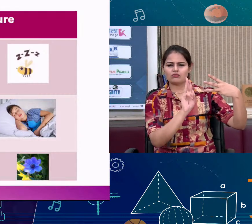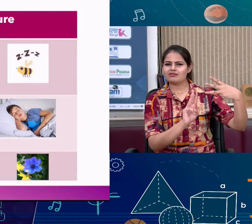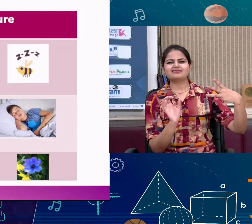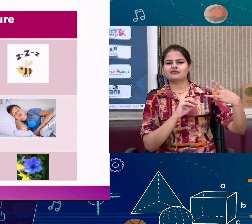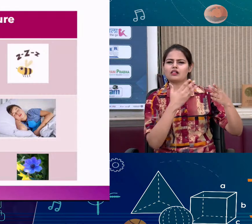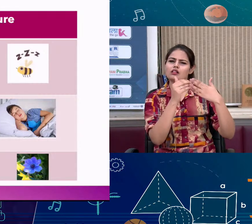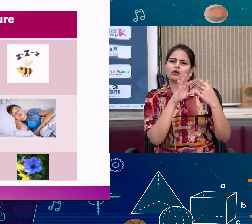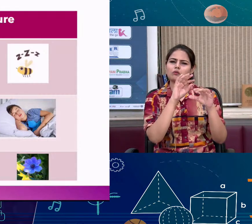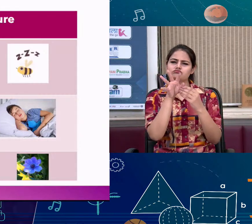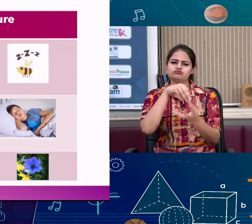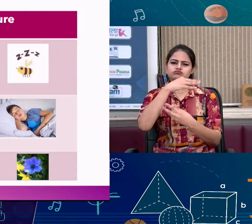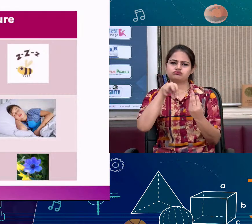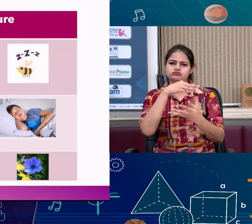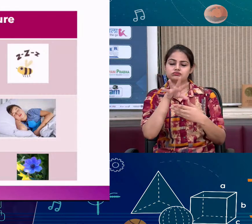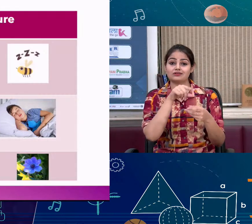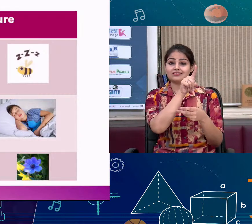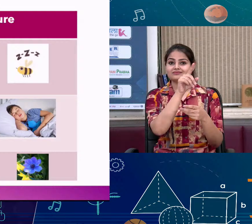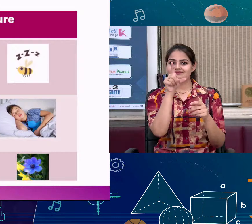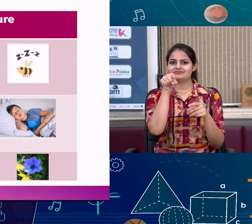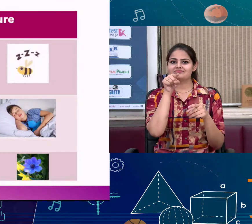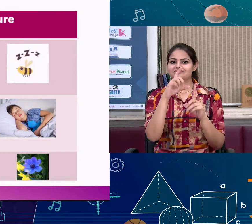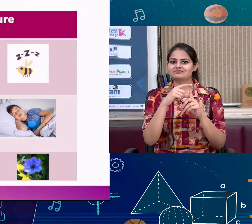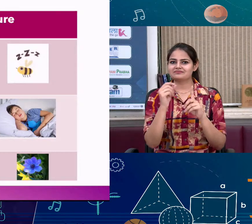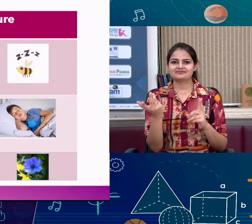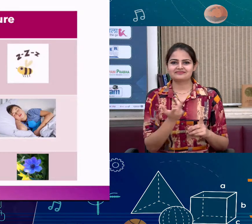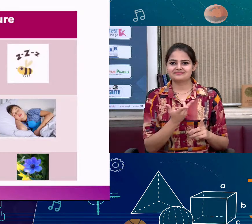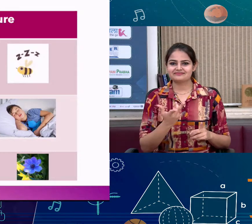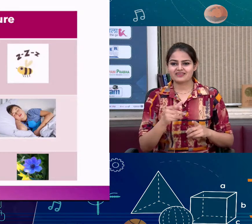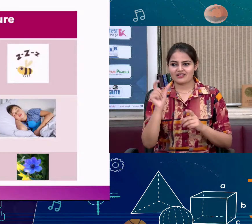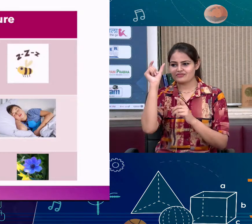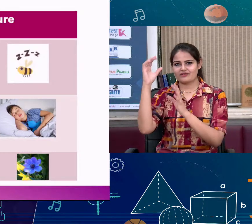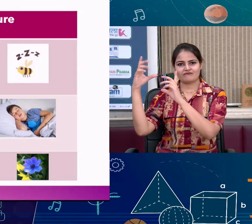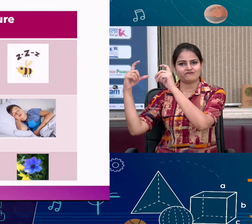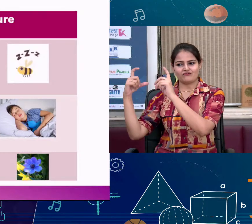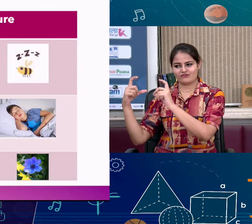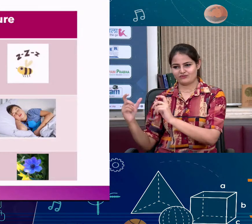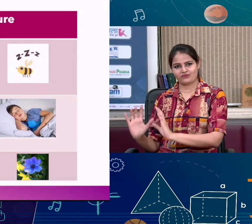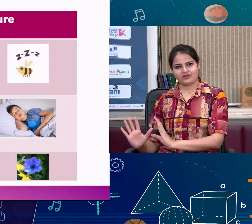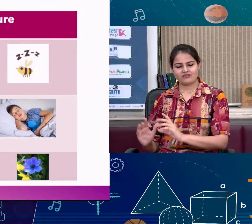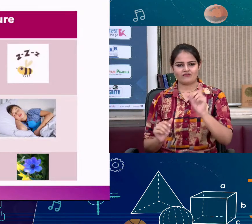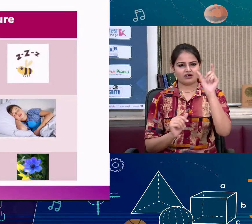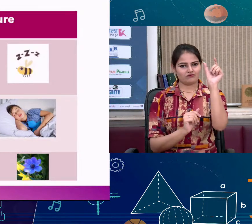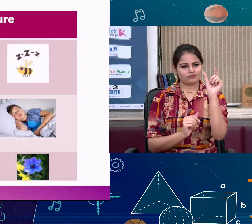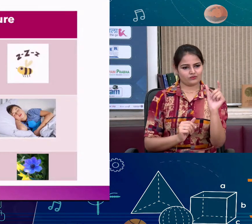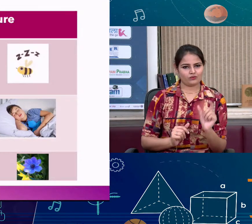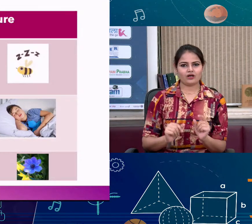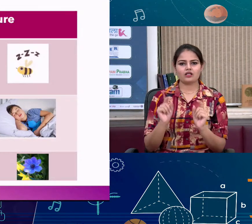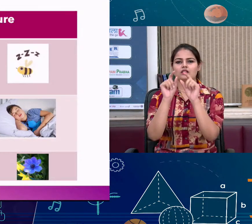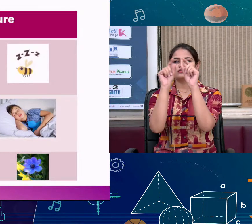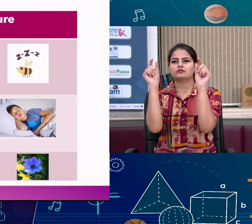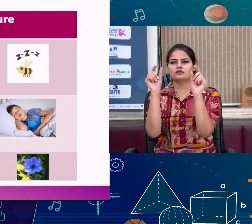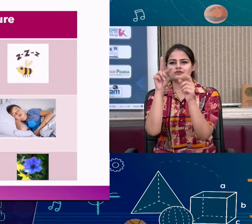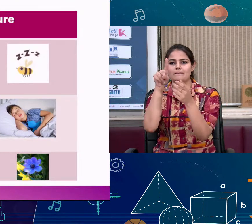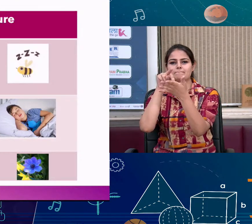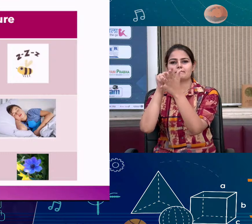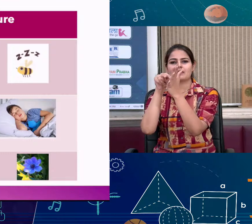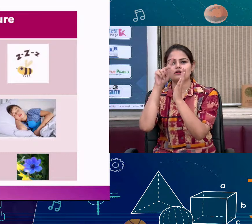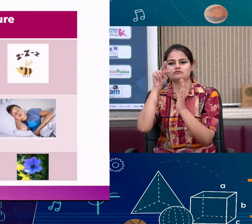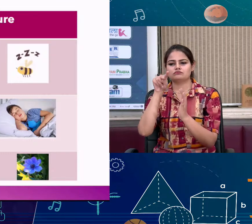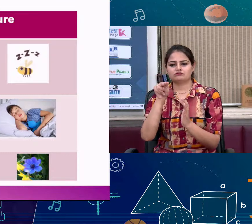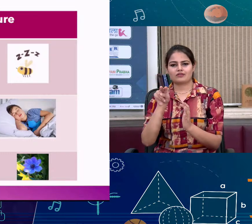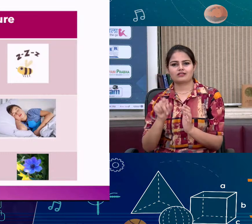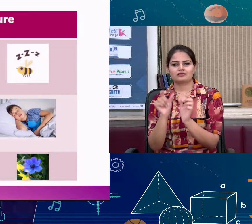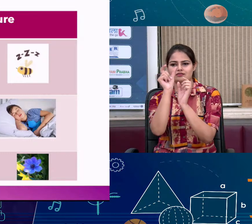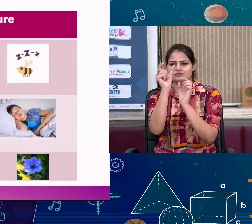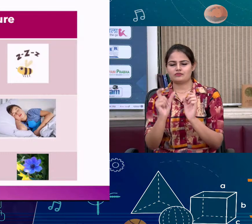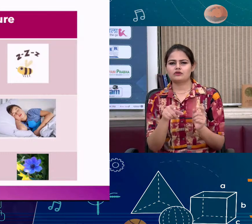right meaning or the right picture. Whichever is, the choice is yours. So absolutely up to you. I hope you